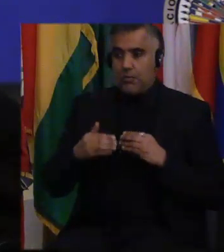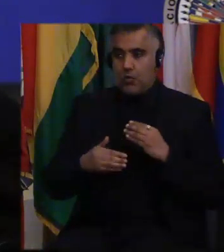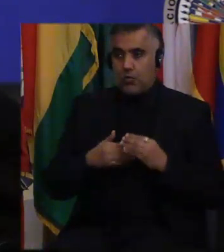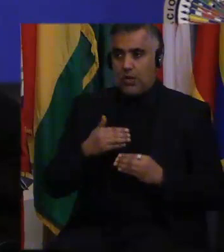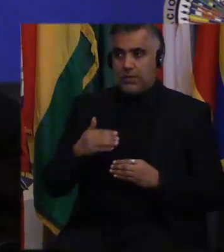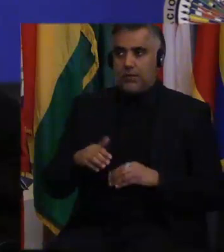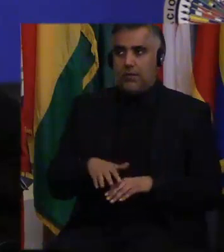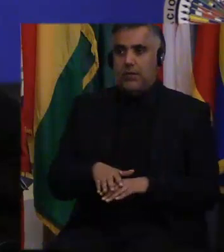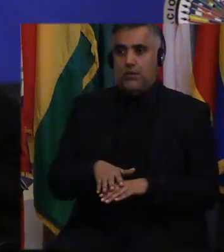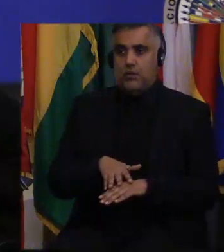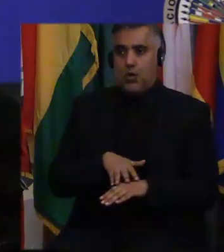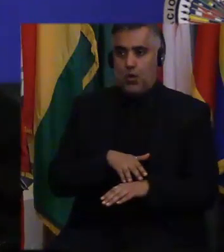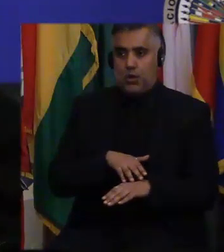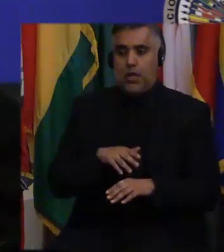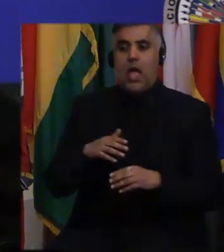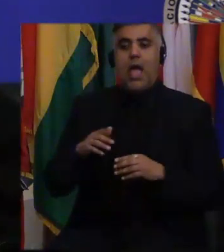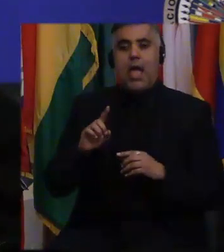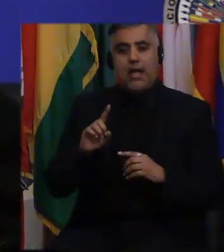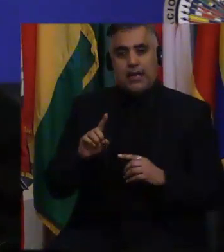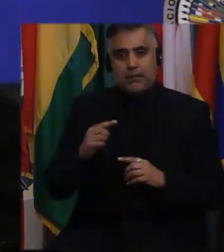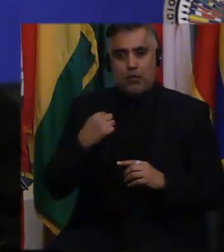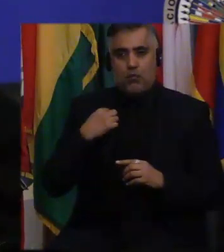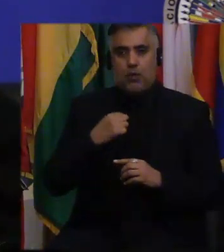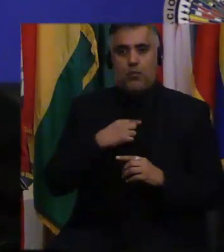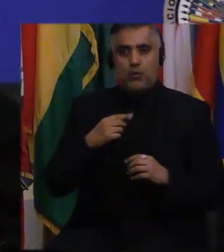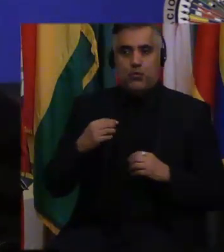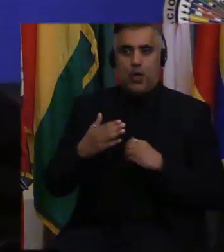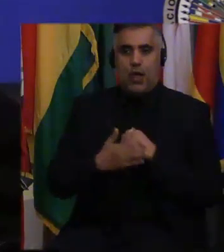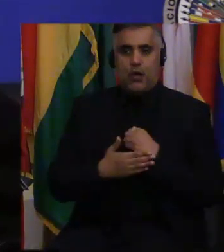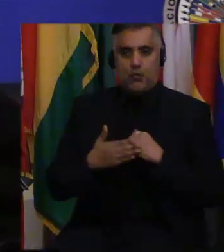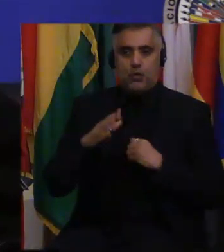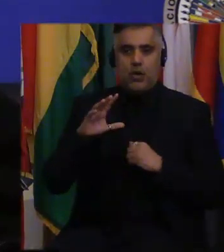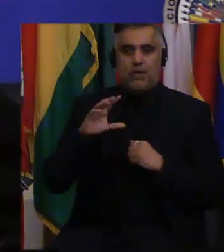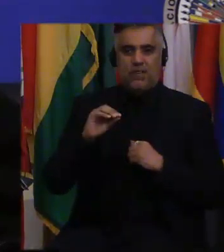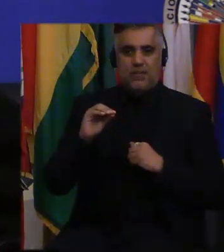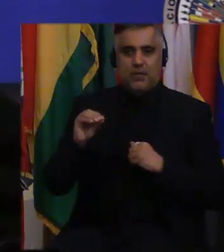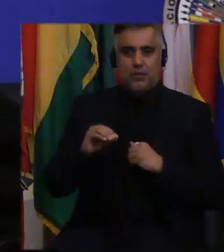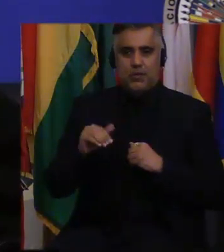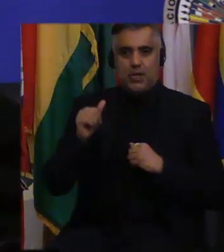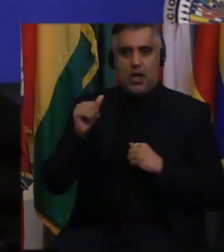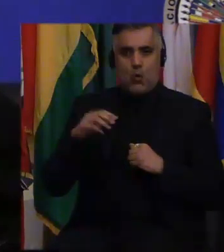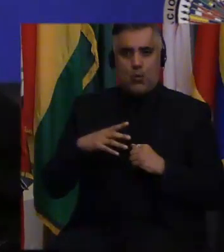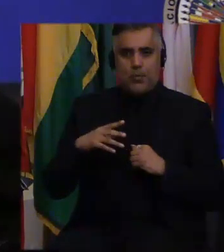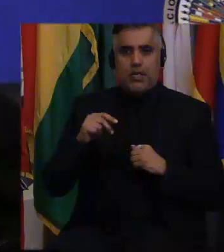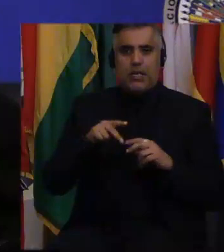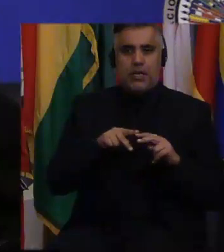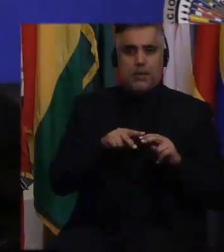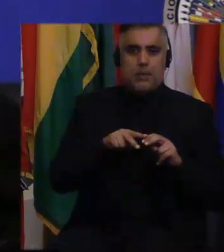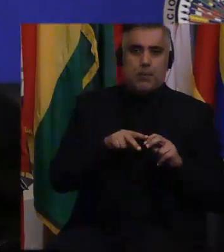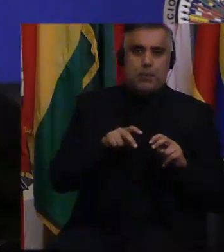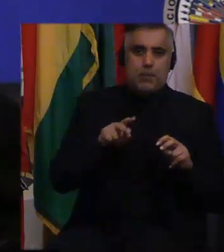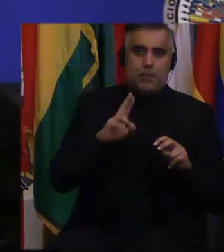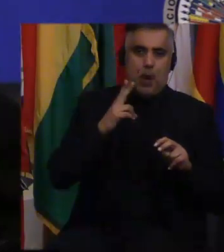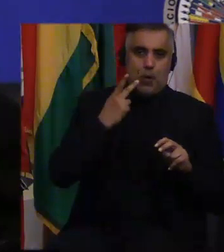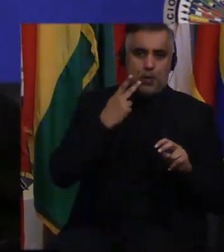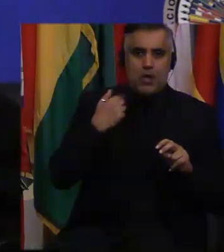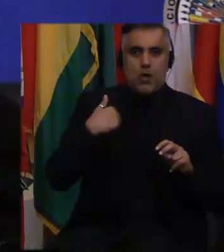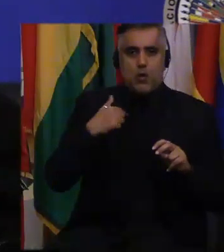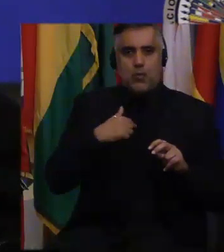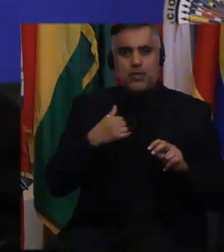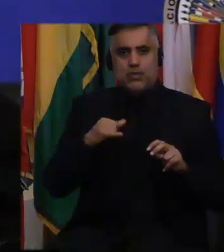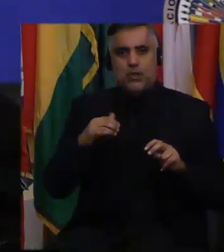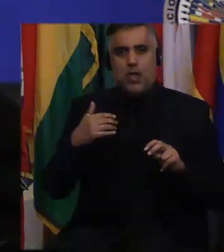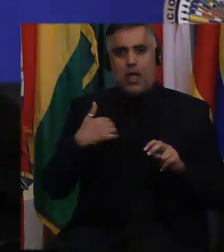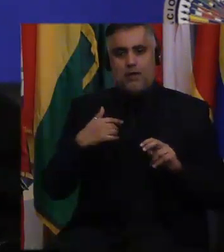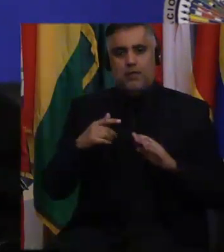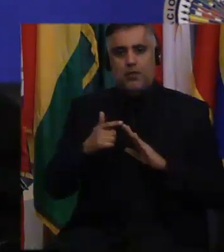very slowly. And even when we do have countries with 50% of women in the parliament, we still have discriminatory